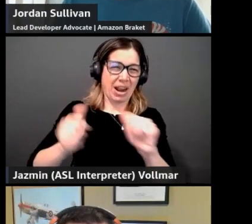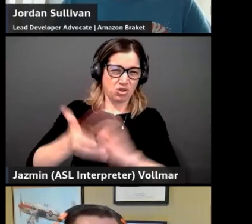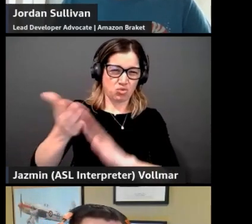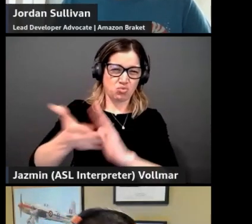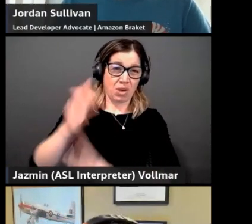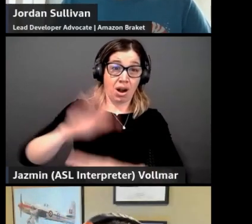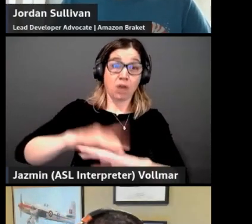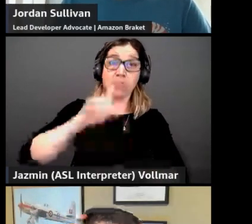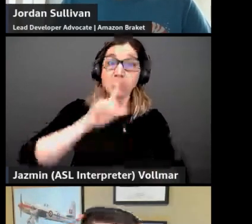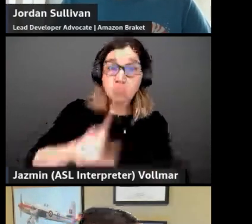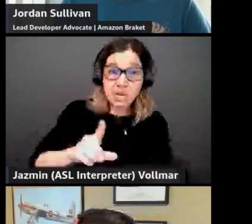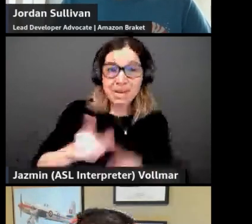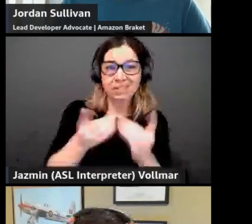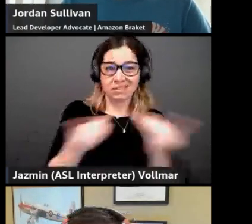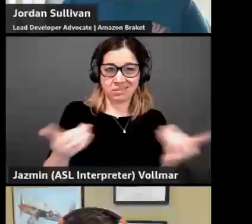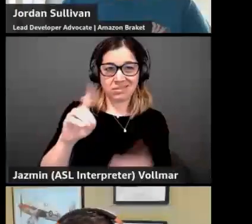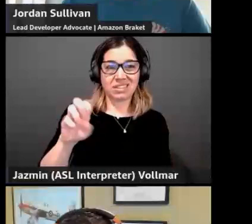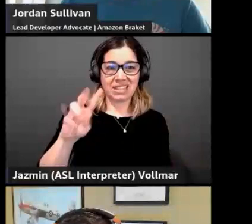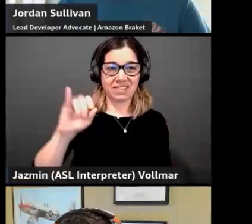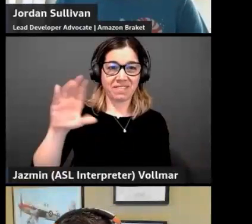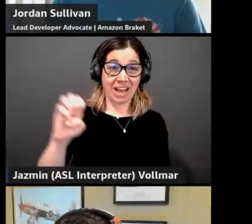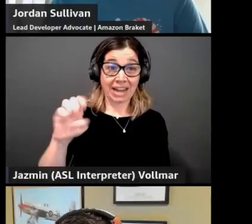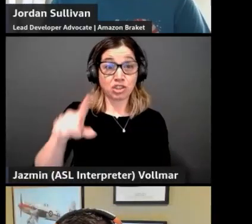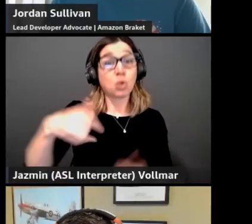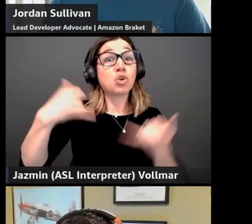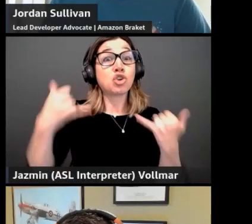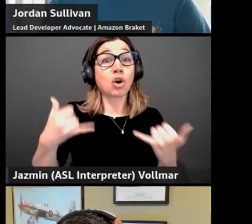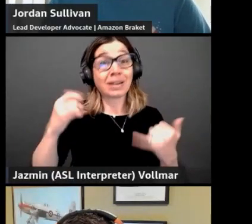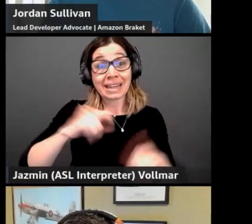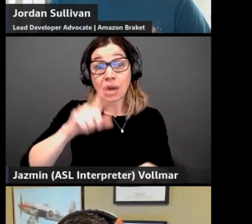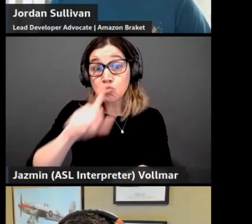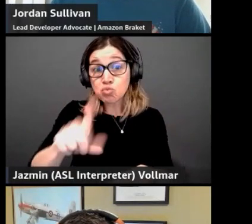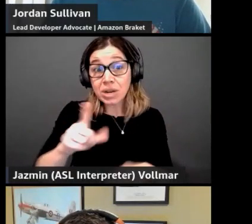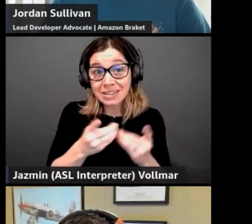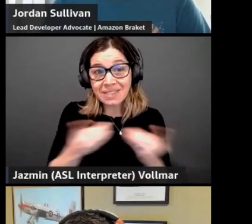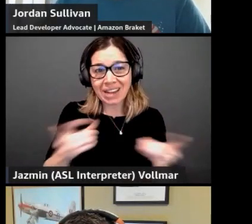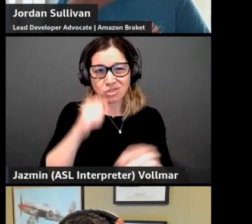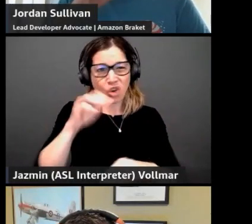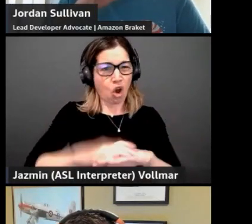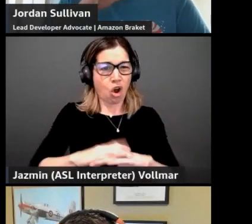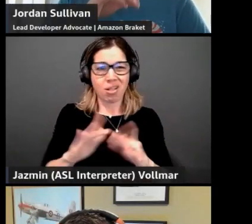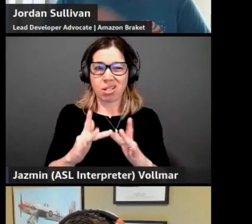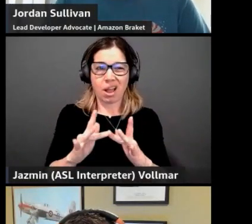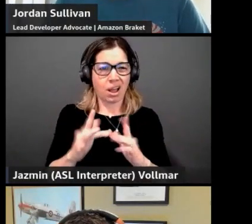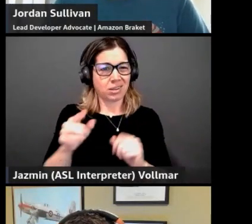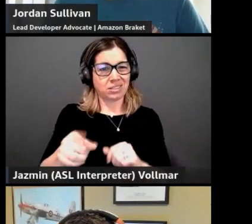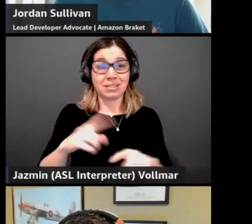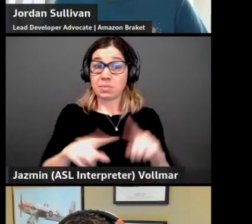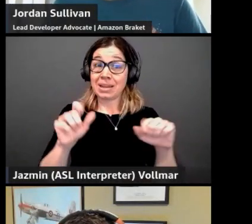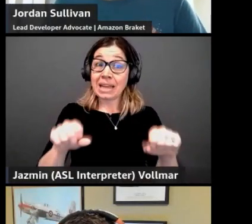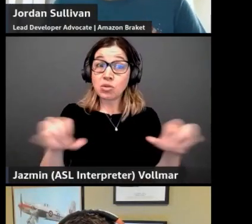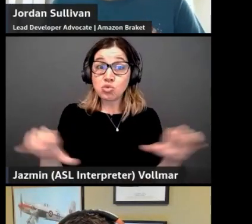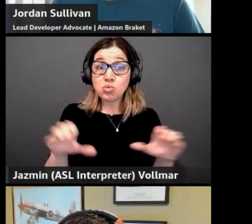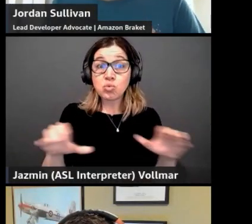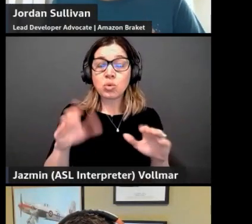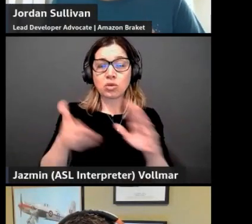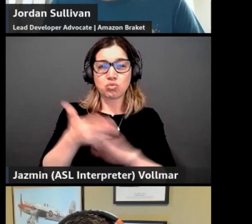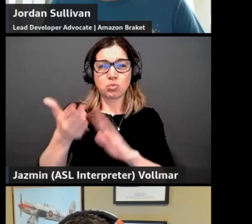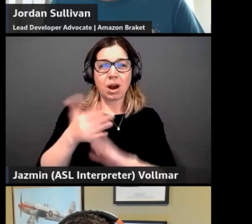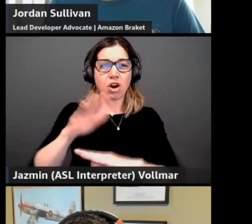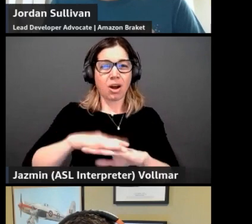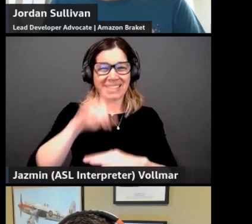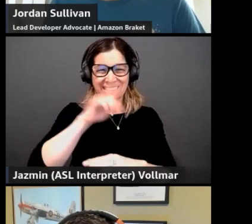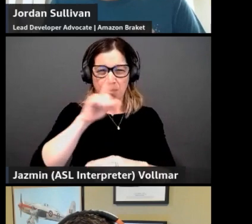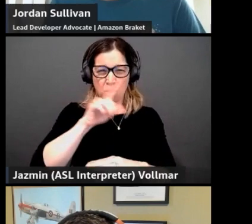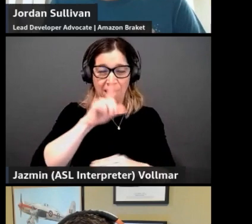real device. Mm-hmm. Now, currently, that real device is not online. But what we can do is we can run it on a simulator first. So